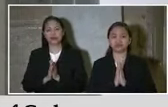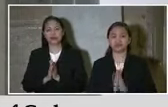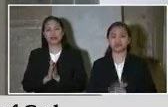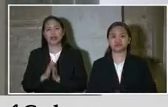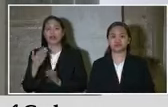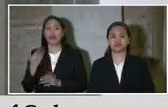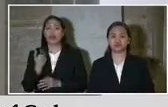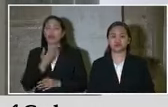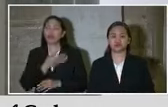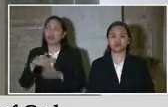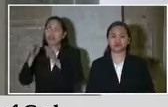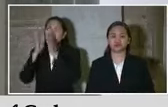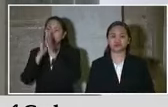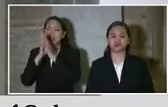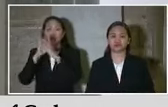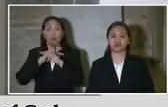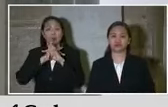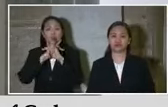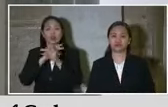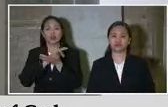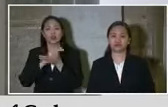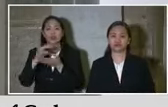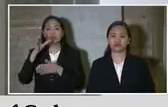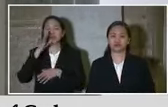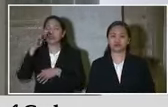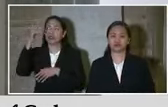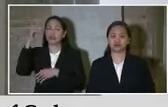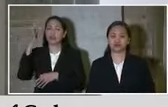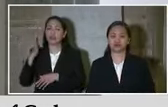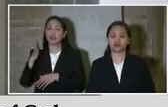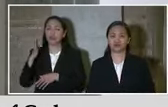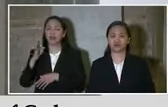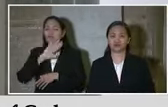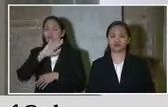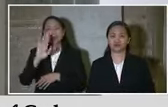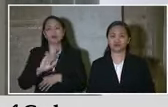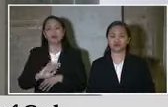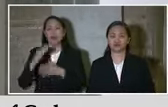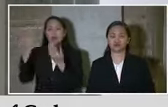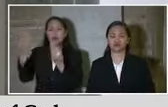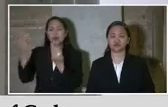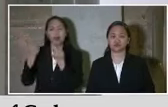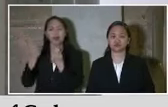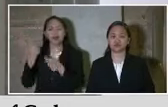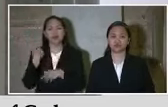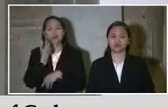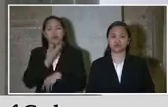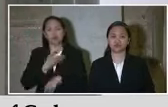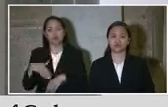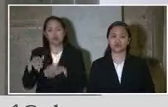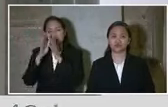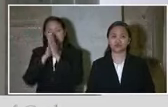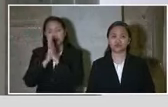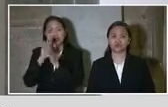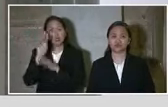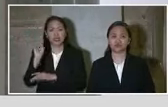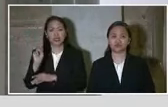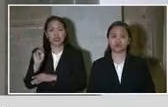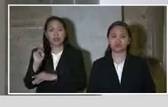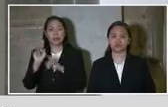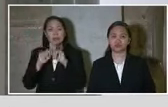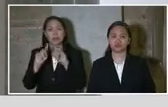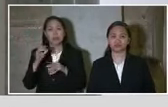We fly to your protection, O Holy Mother of God. Do not despise our petition in our necessities,